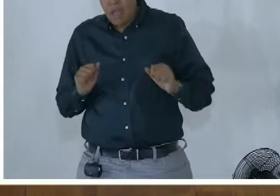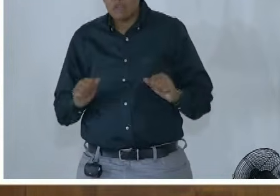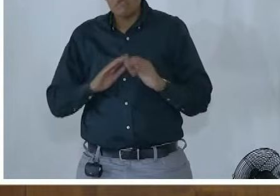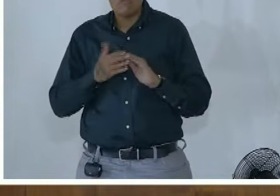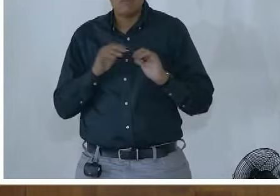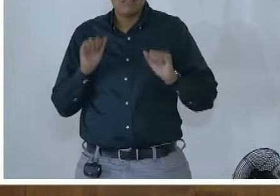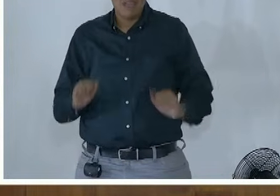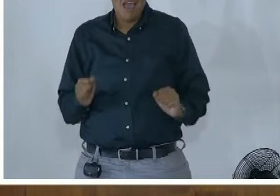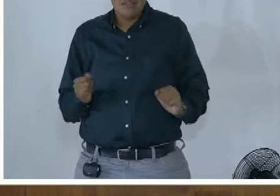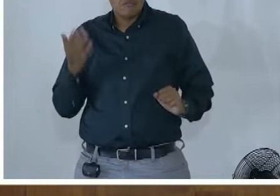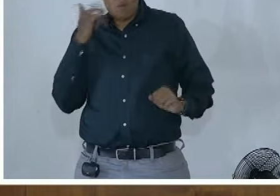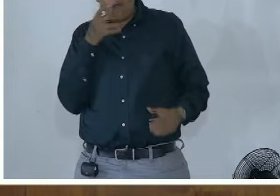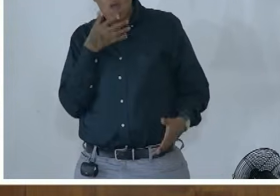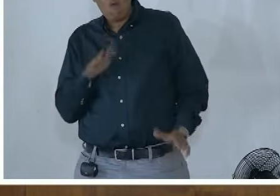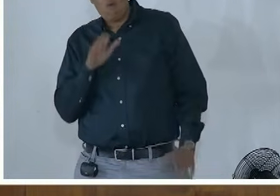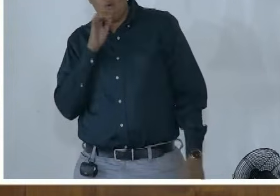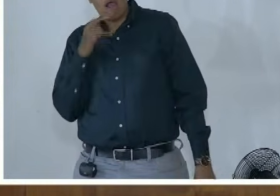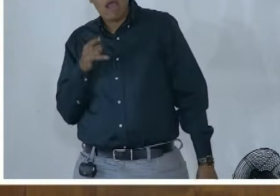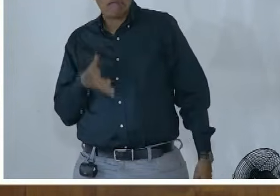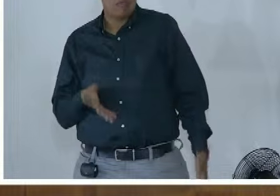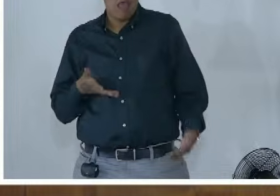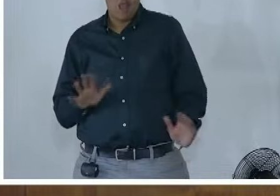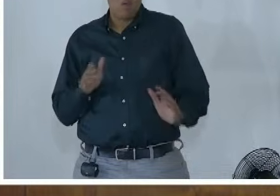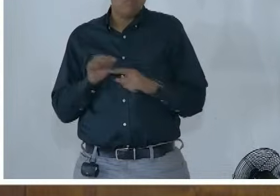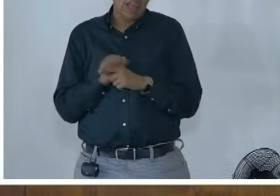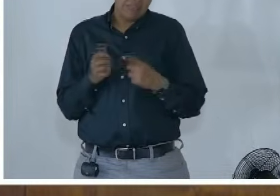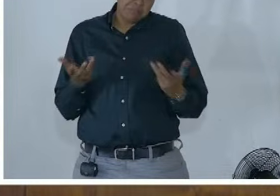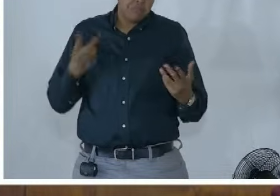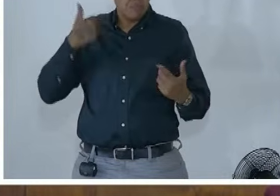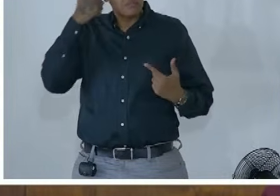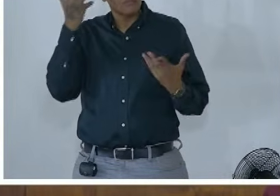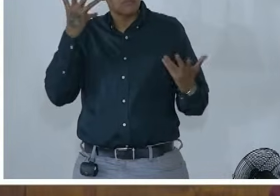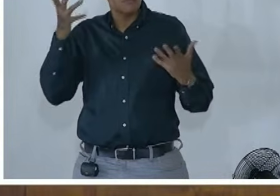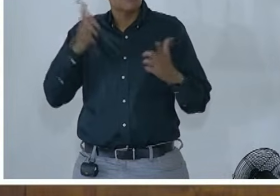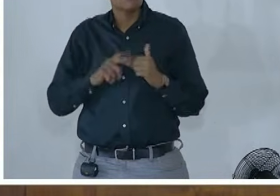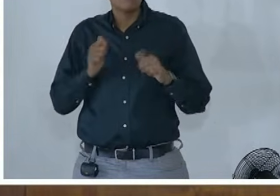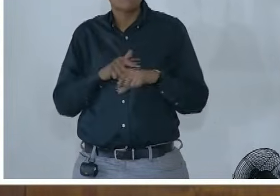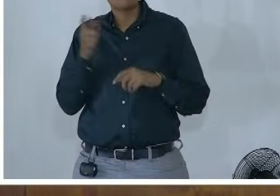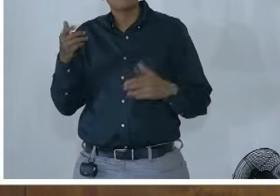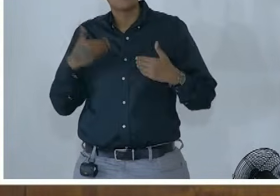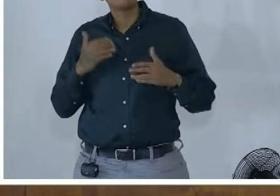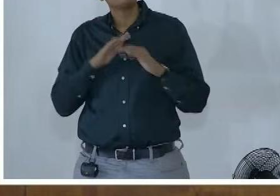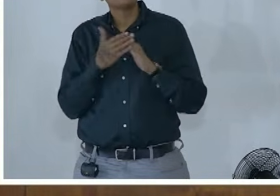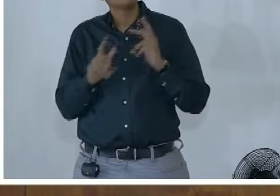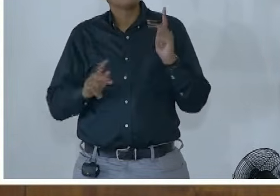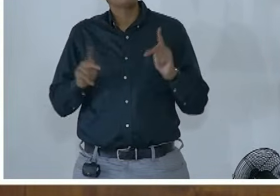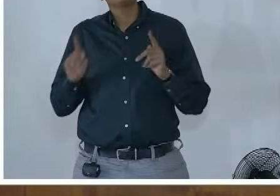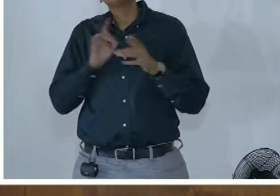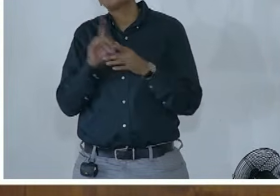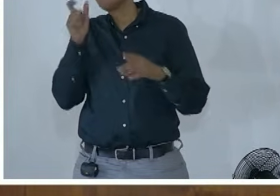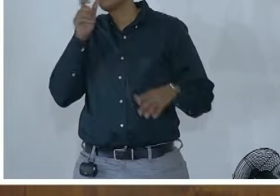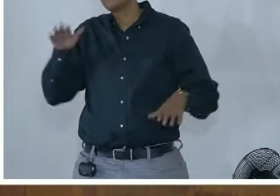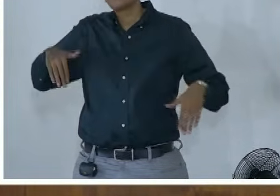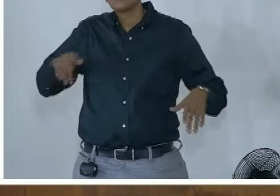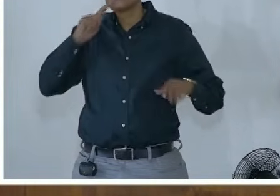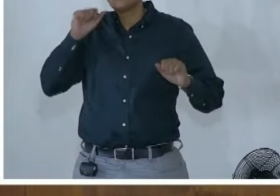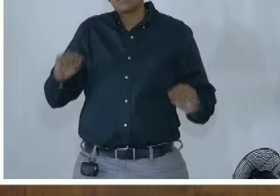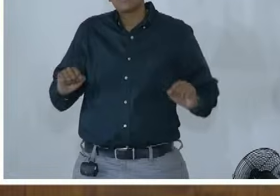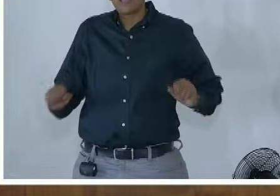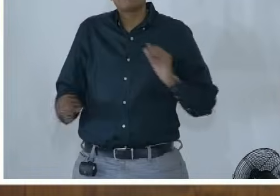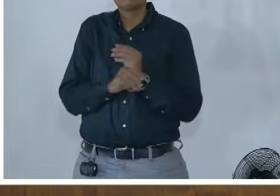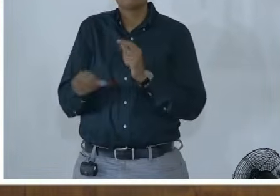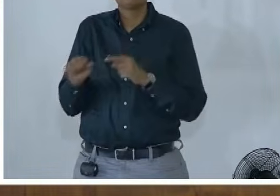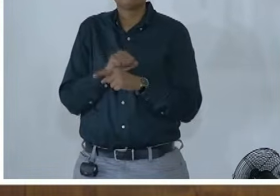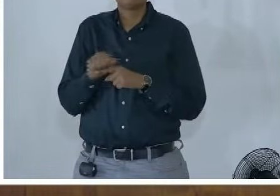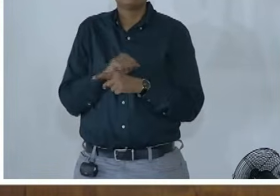They can come and practice in Jamaica. And at the same time, you would have Jamaicans who would not be able to